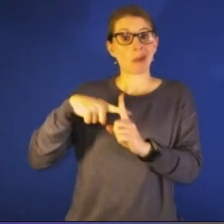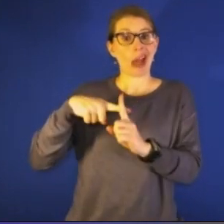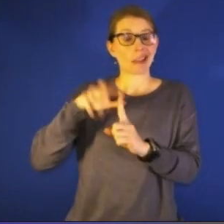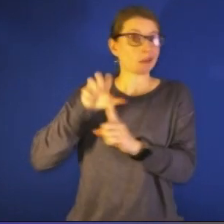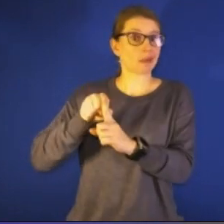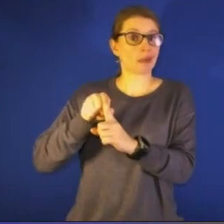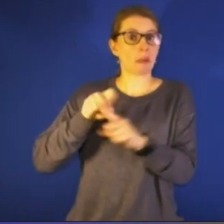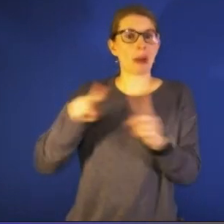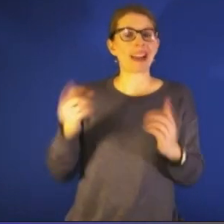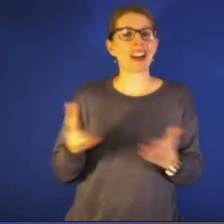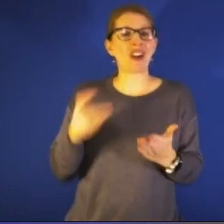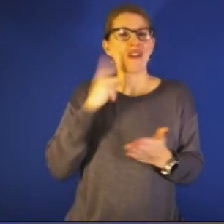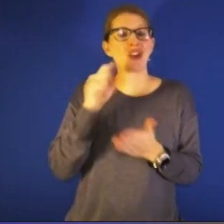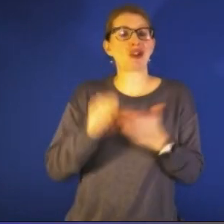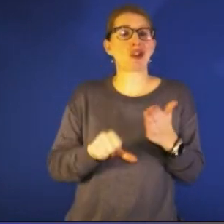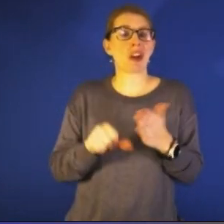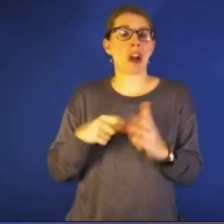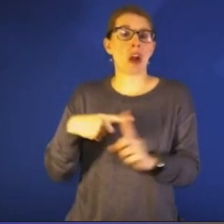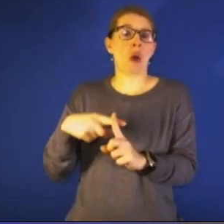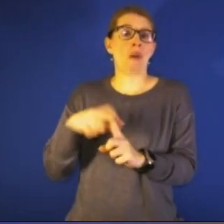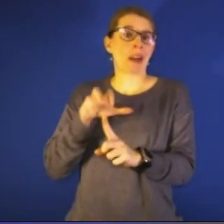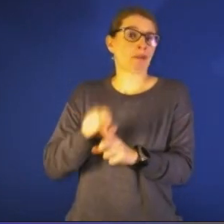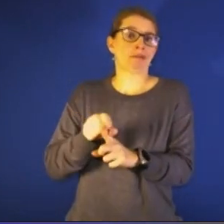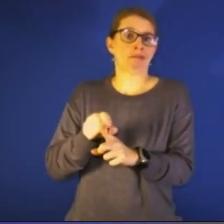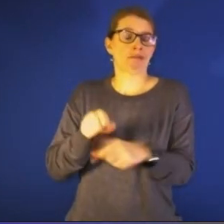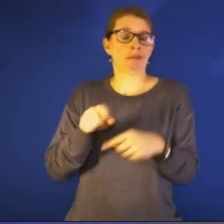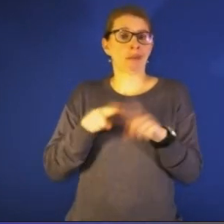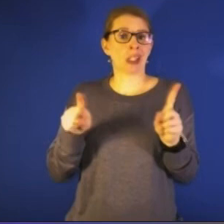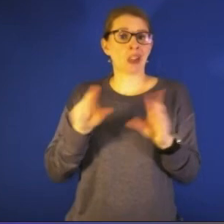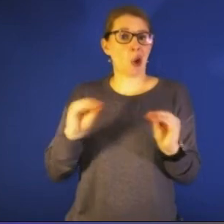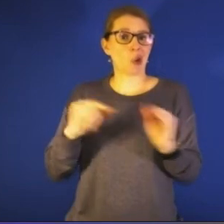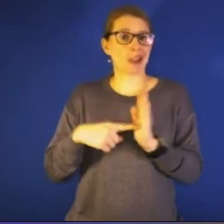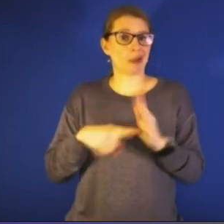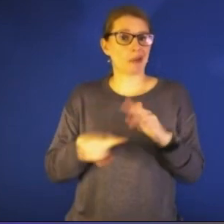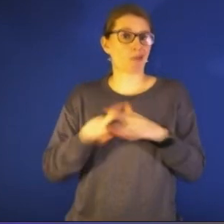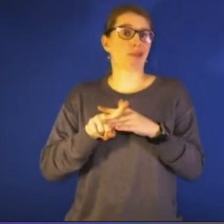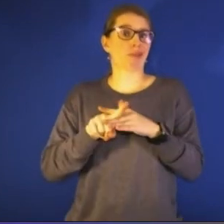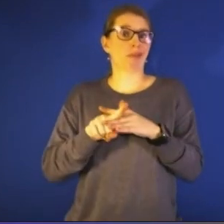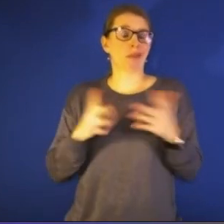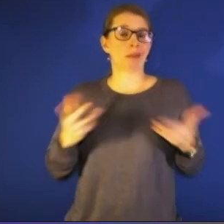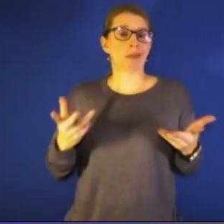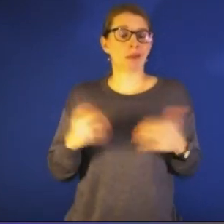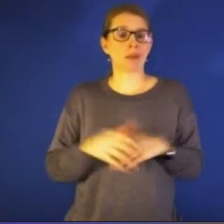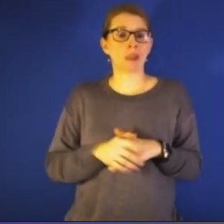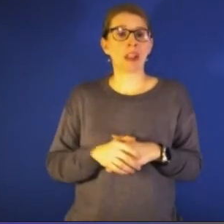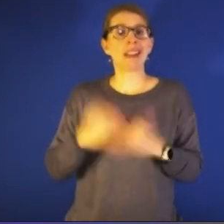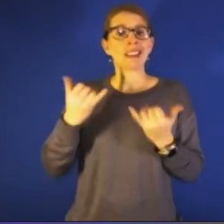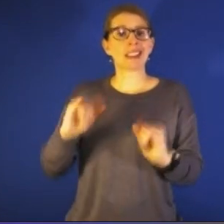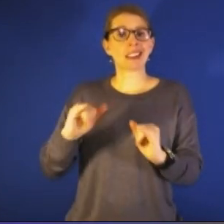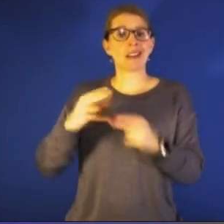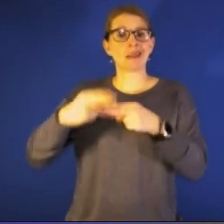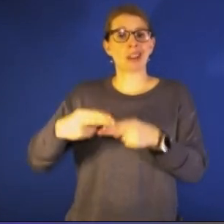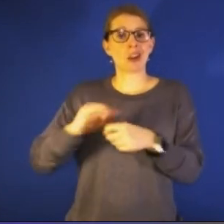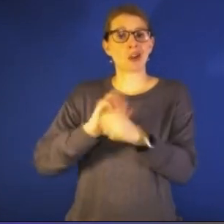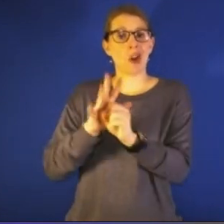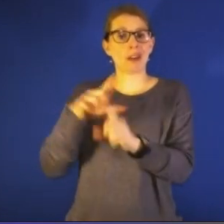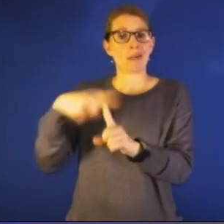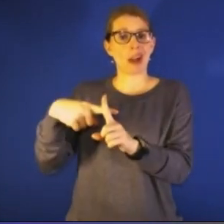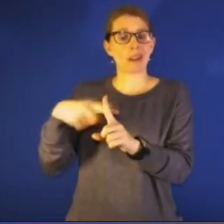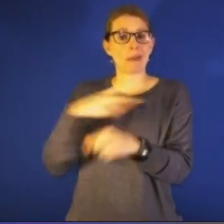surgery, and they were just positive and asymptomatic or whatever. And so then that would still be a COVID positive patient, and we would still report